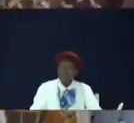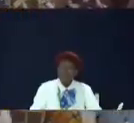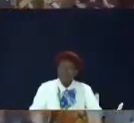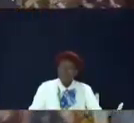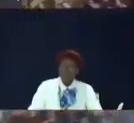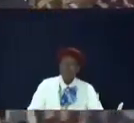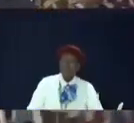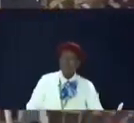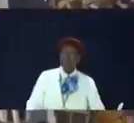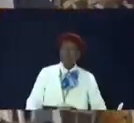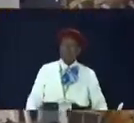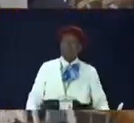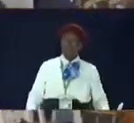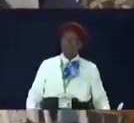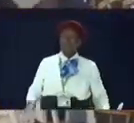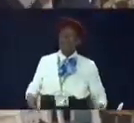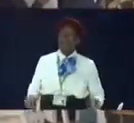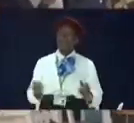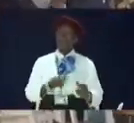Let's bring our prayers to a